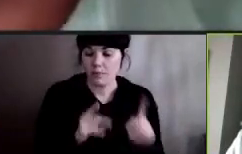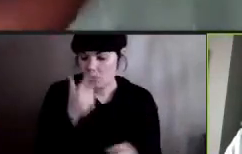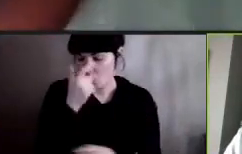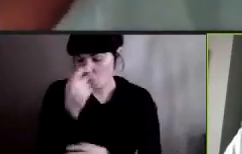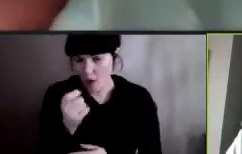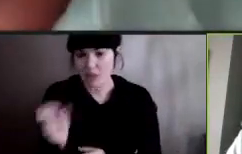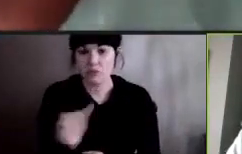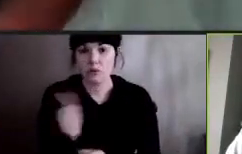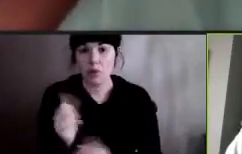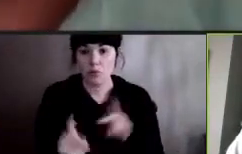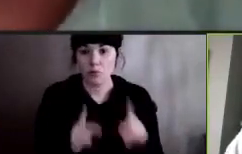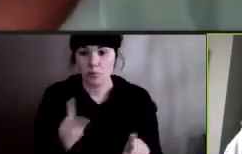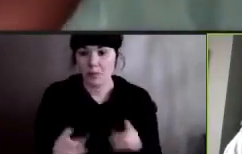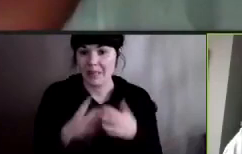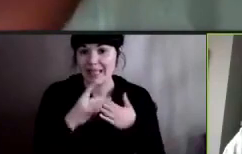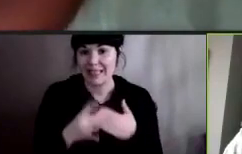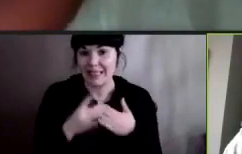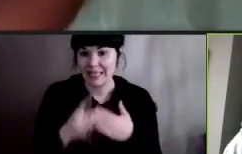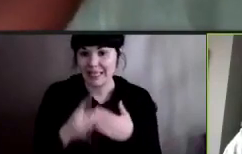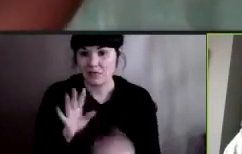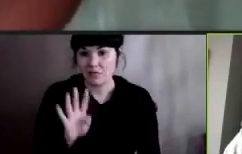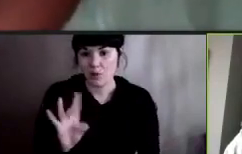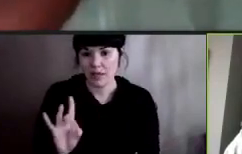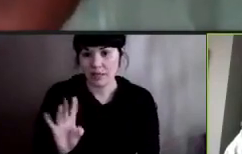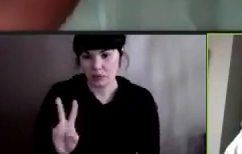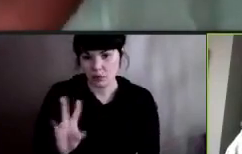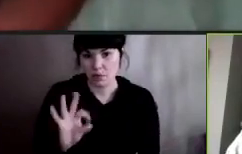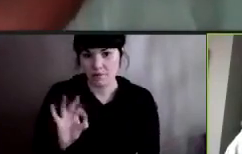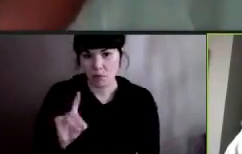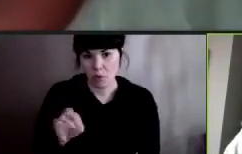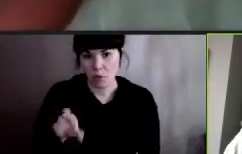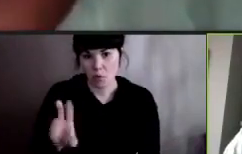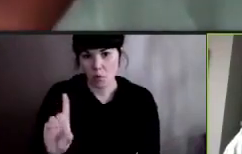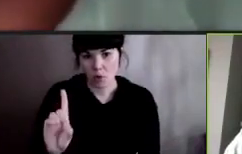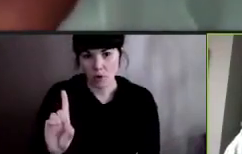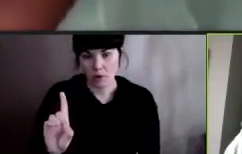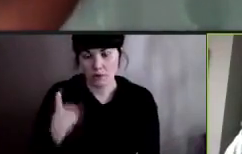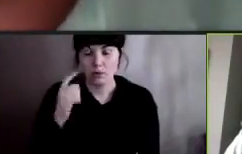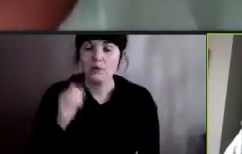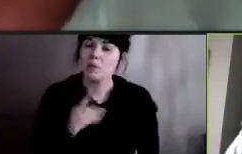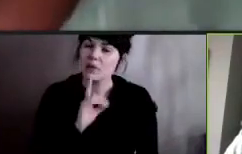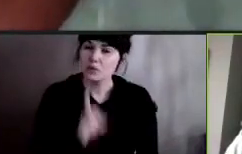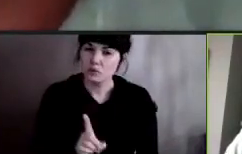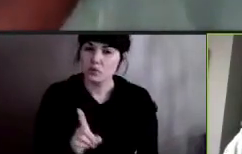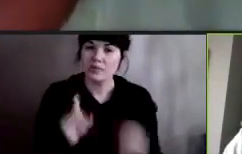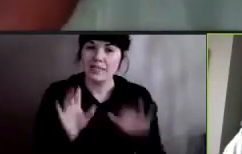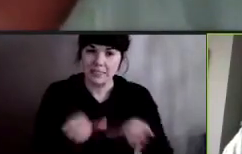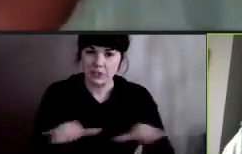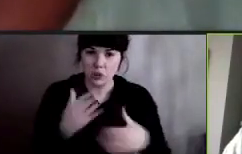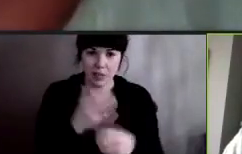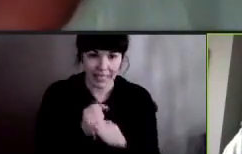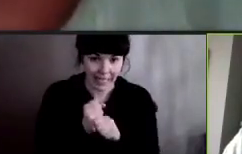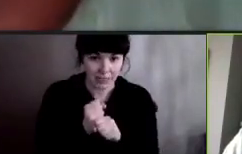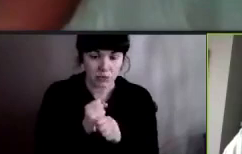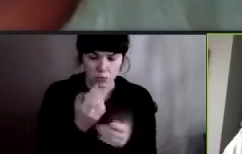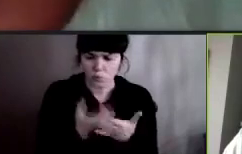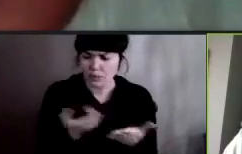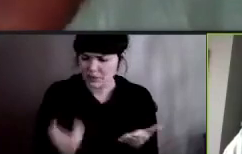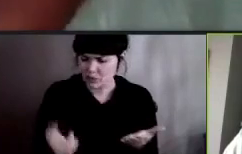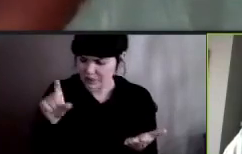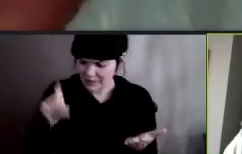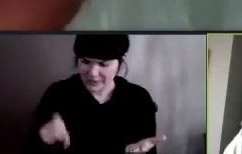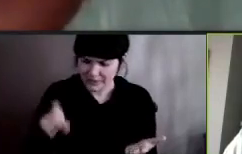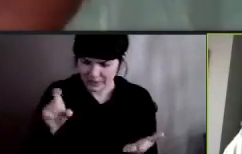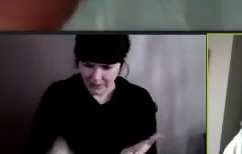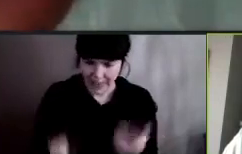to help make sure our kids are getting the resources that they need to be able to move beyond this time that we're in.